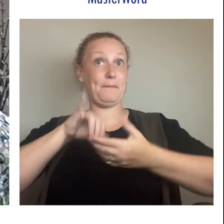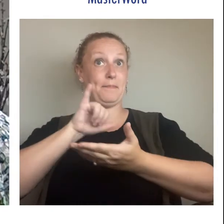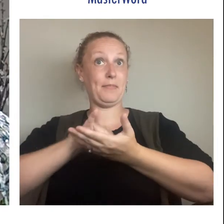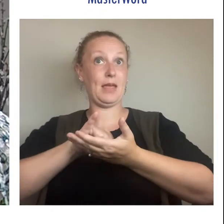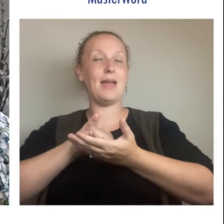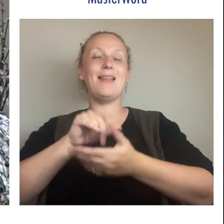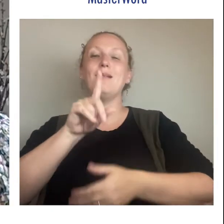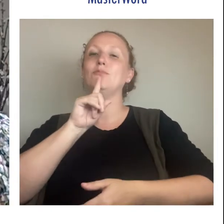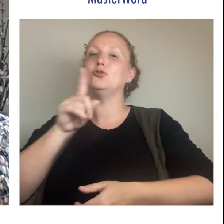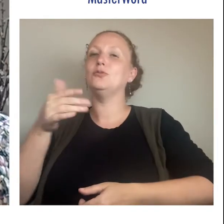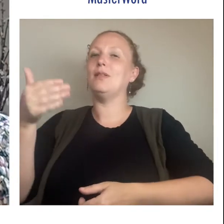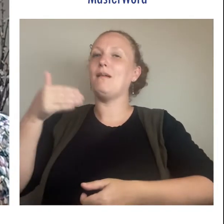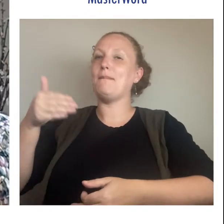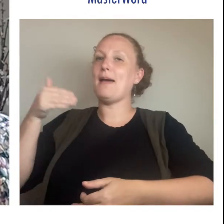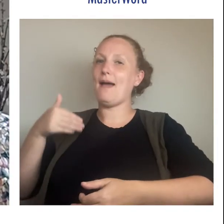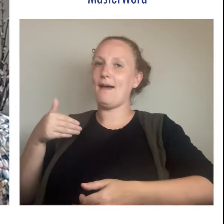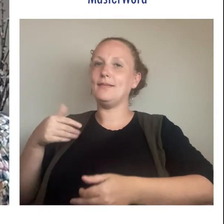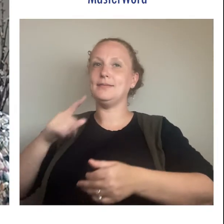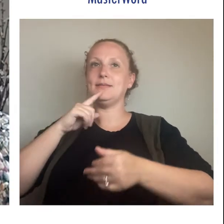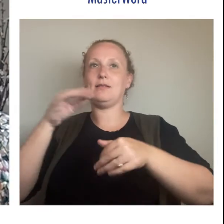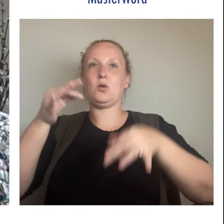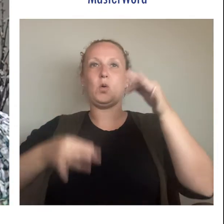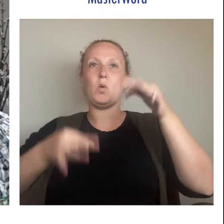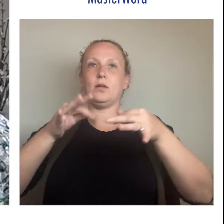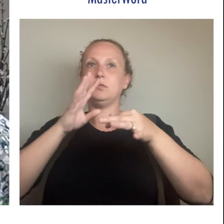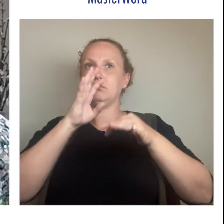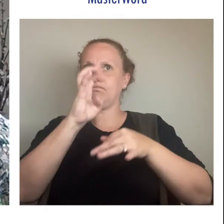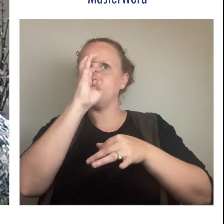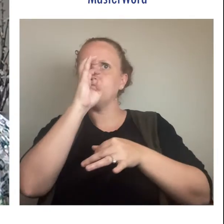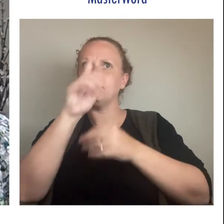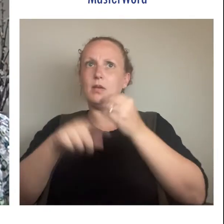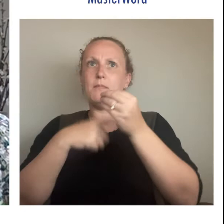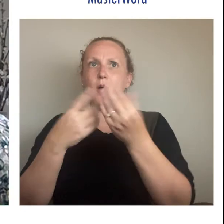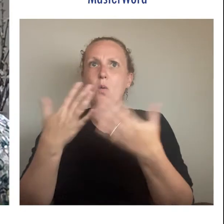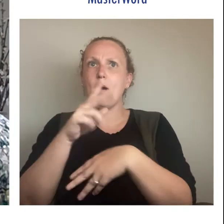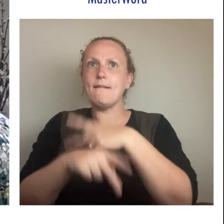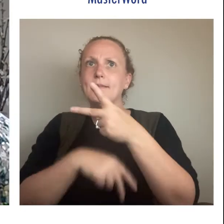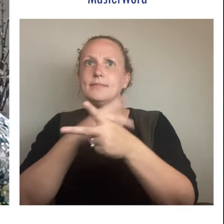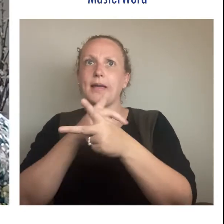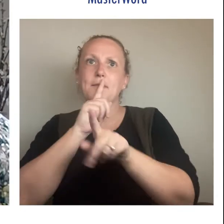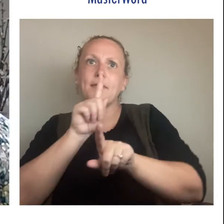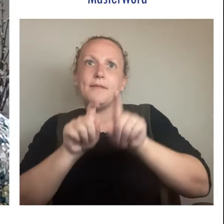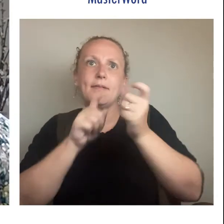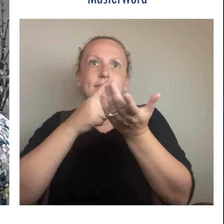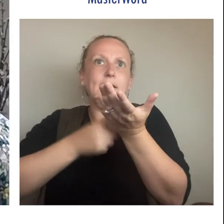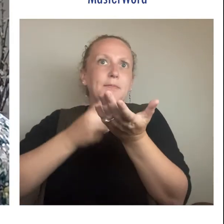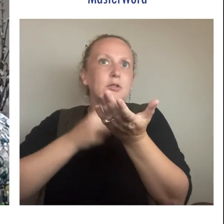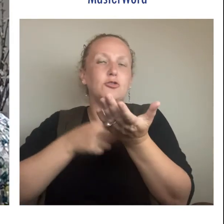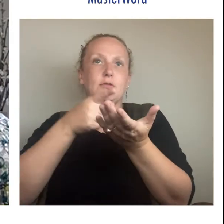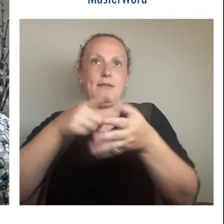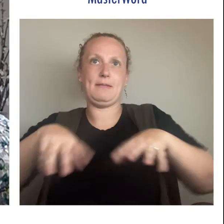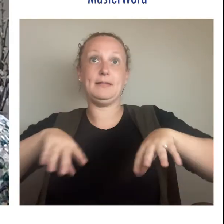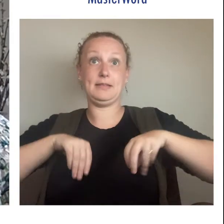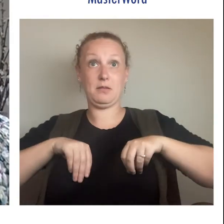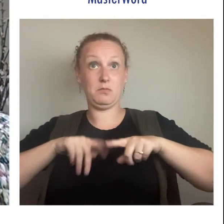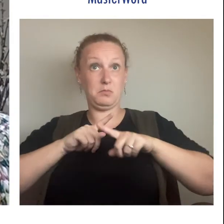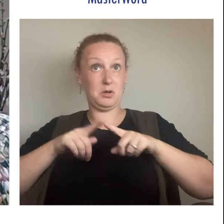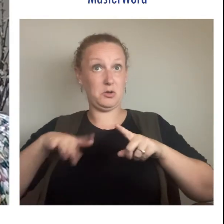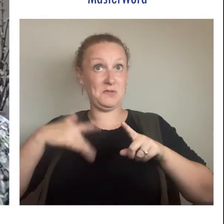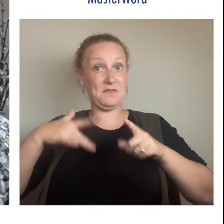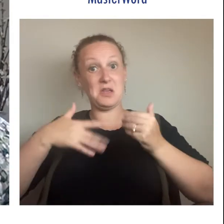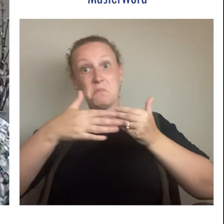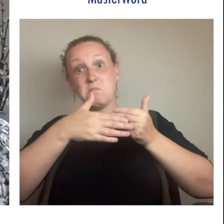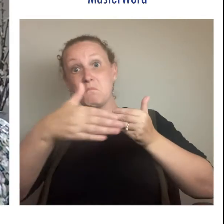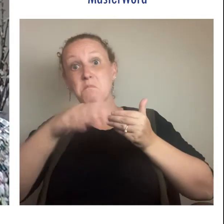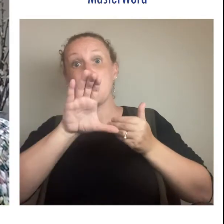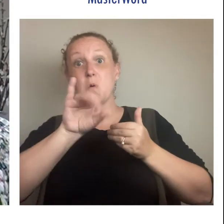was what type of deposition the courts accept. So are the courts now more adaptable to accepting that